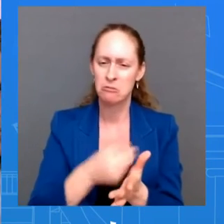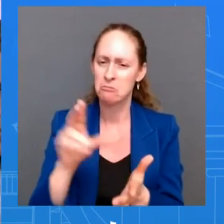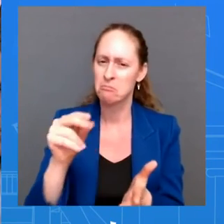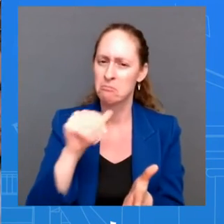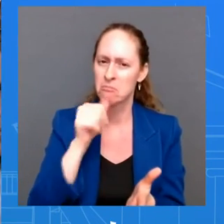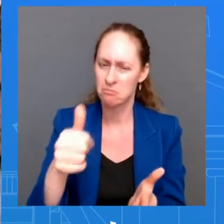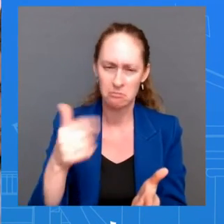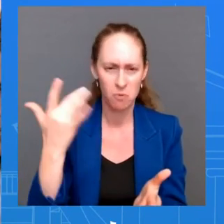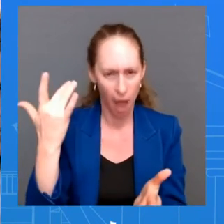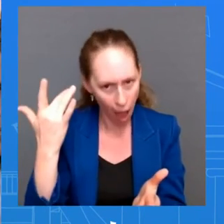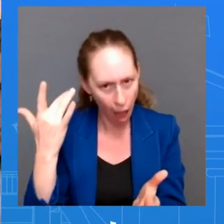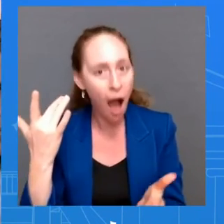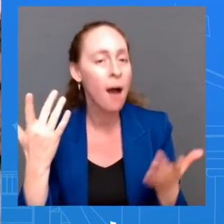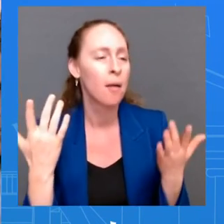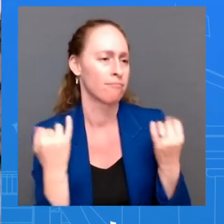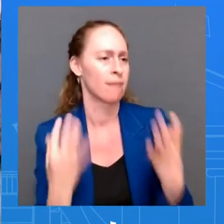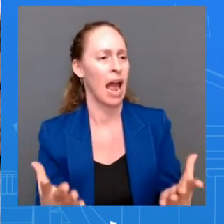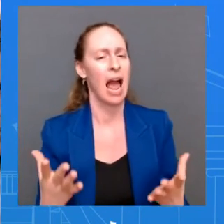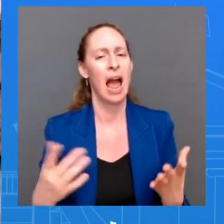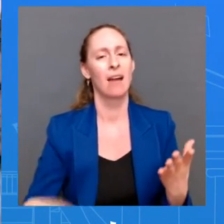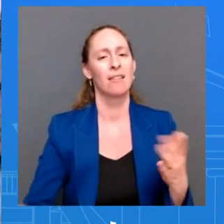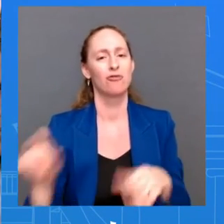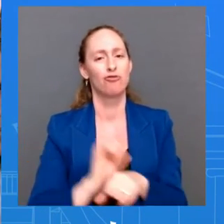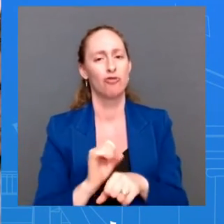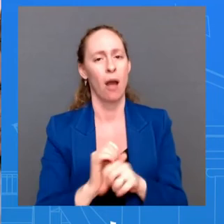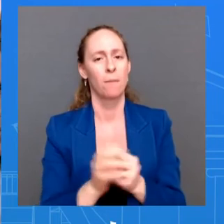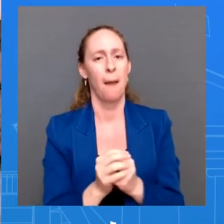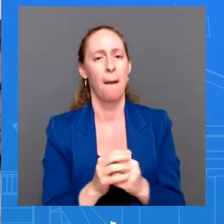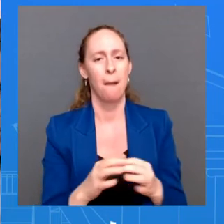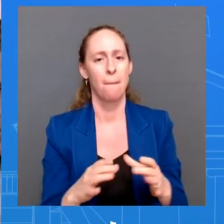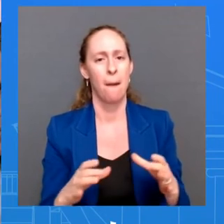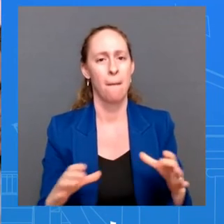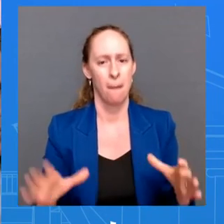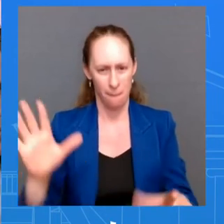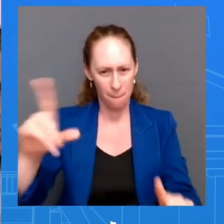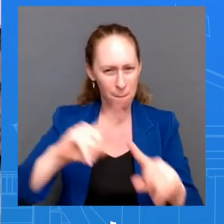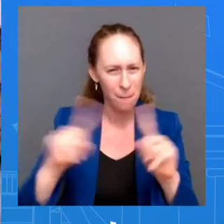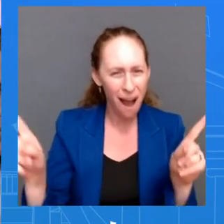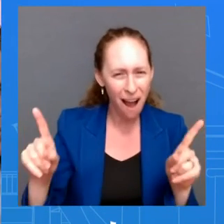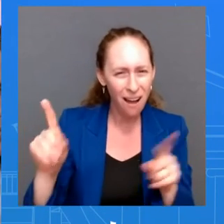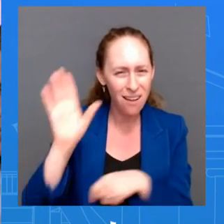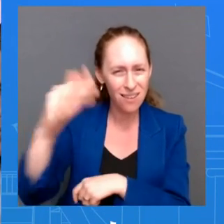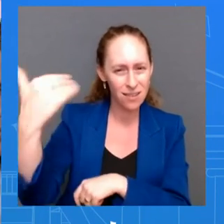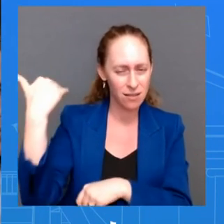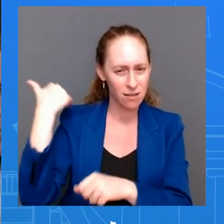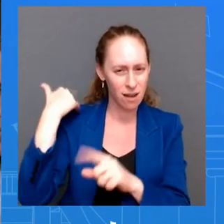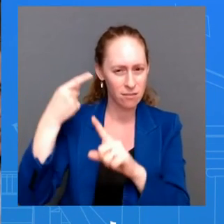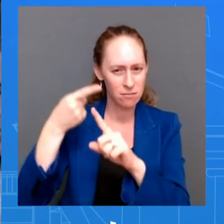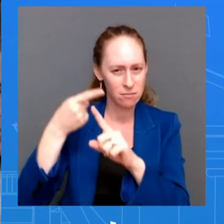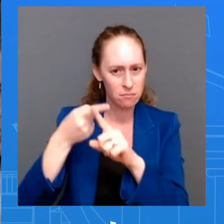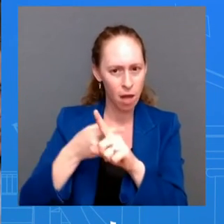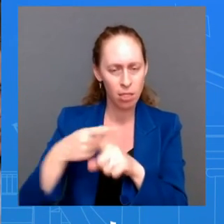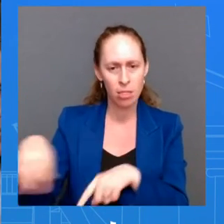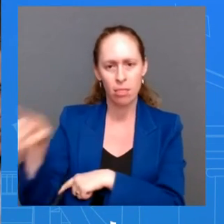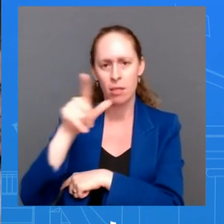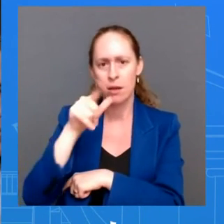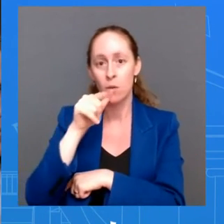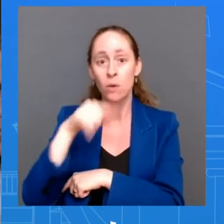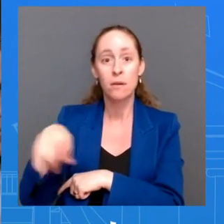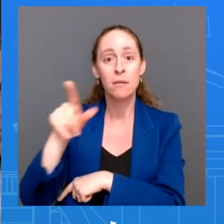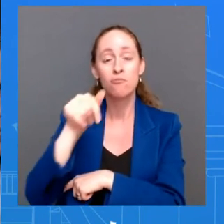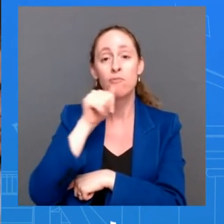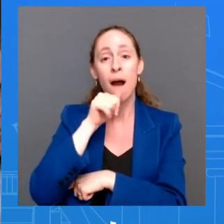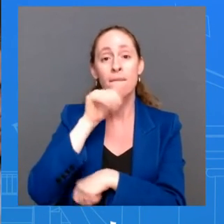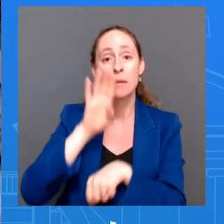first time, the private payroll finally reached the February 2020 levels. So the private sector has now only created